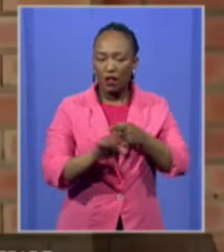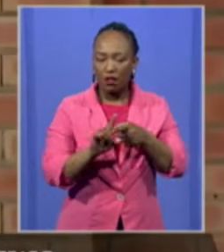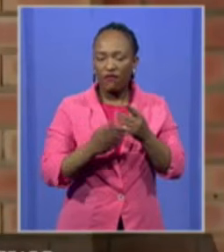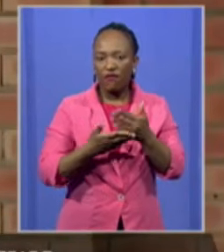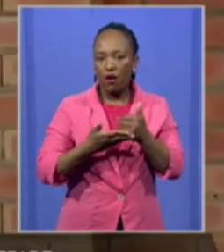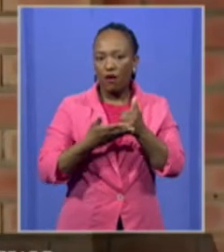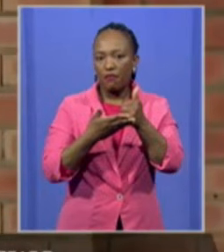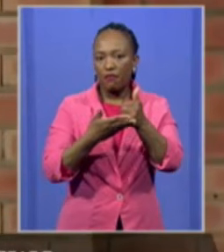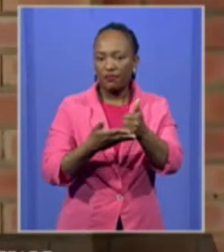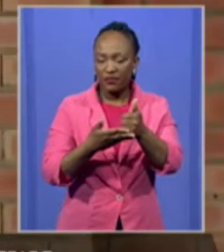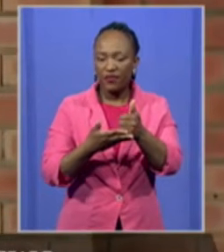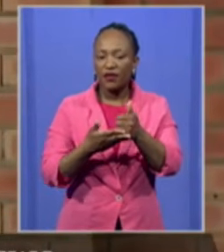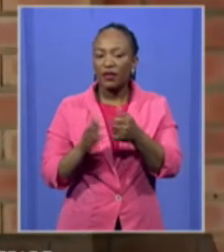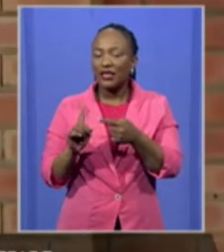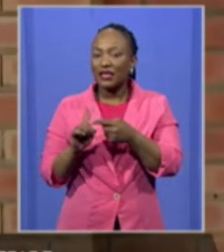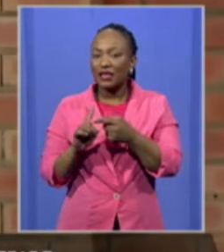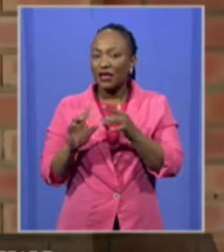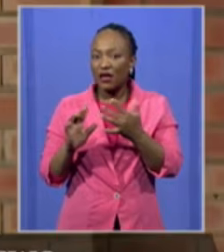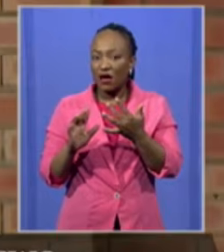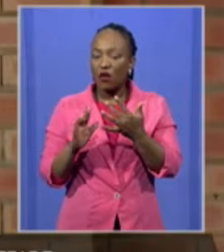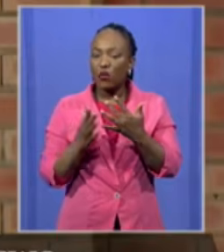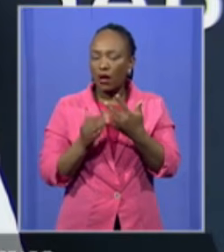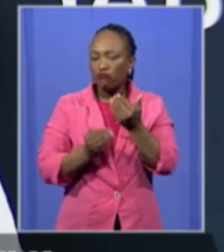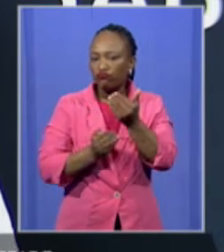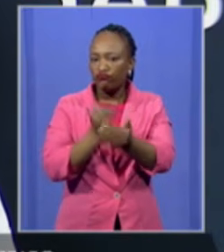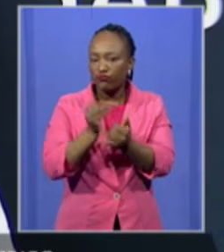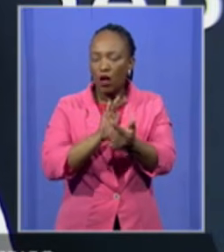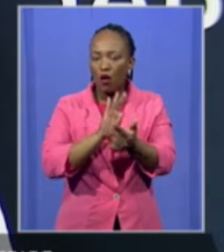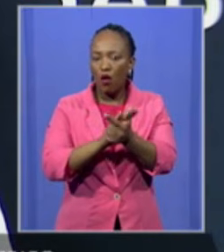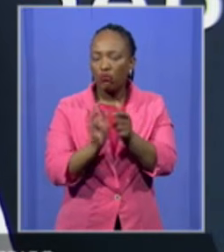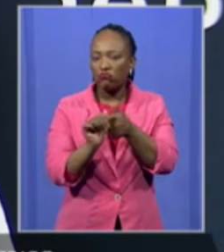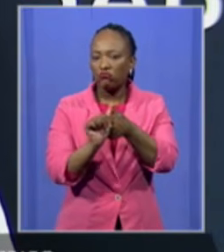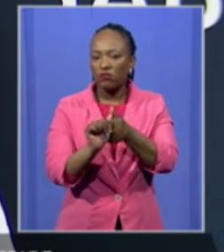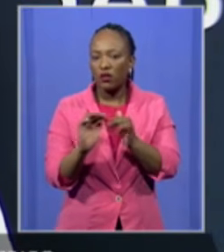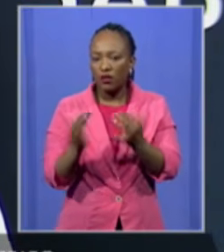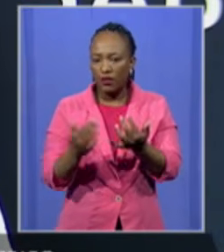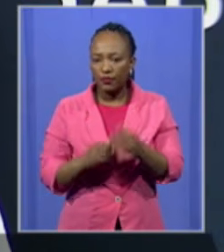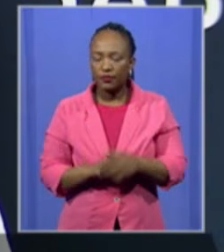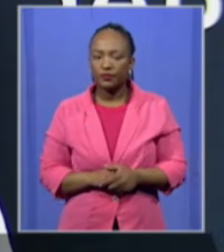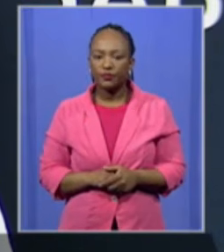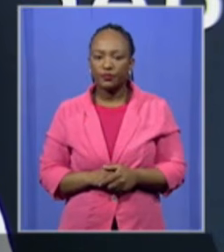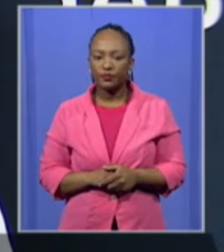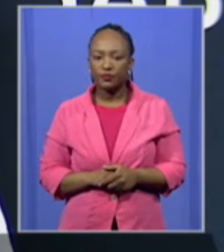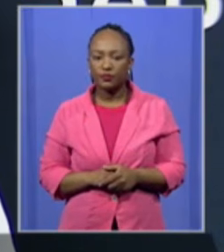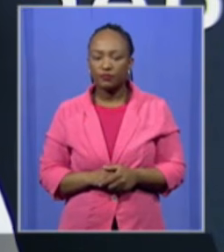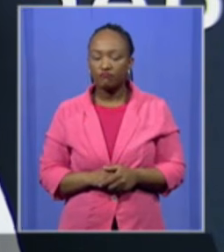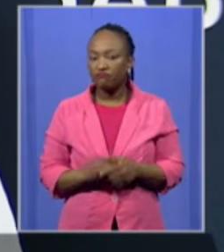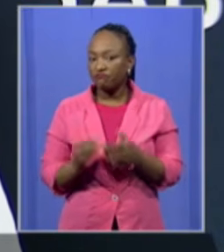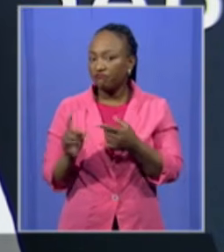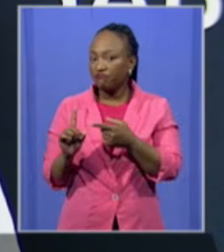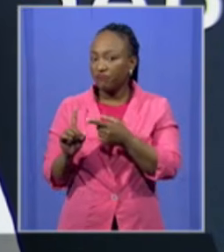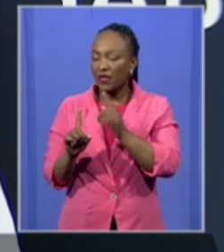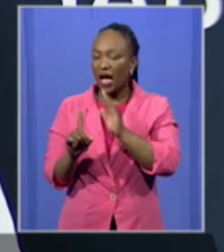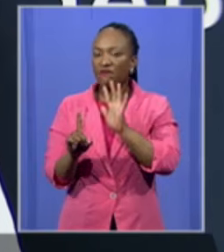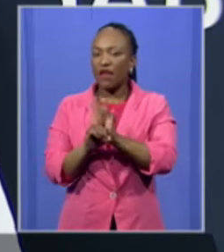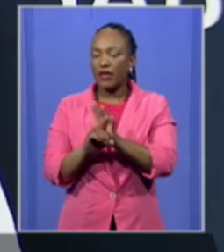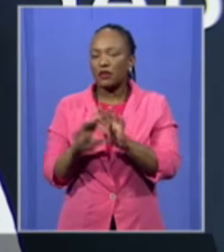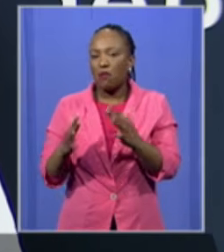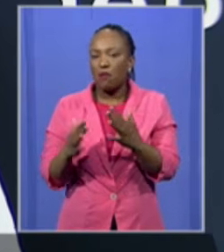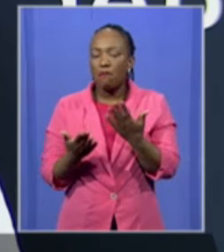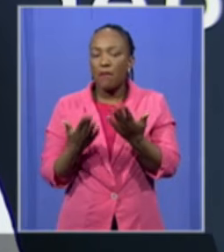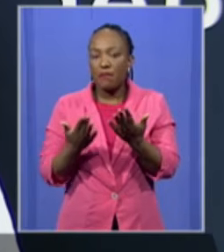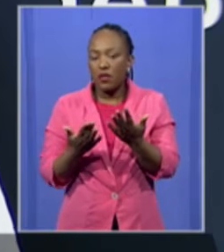o hlalosa metjha eo Nkomo a ka e latelang. O ka fumana hore o tlameha hore a dule a ska kgona ho sebetsa. Ke mo